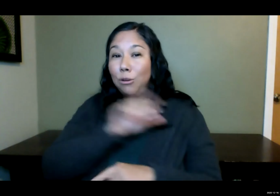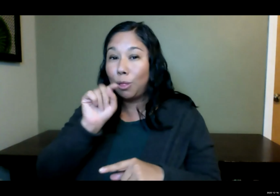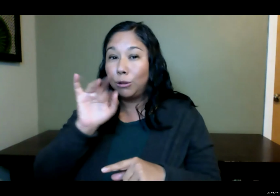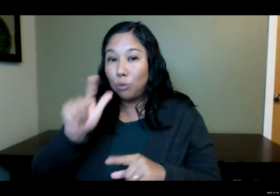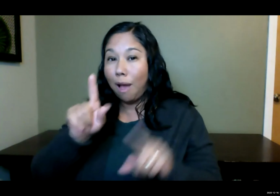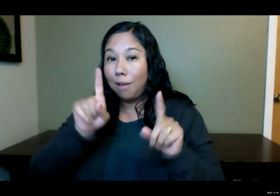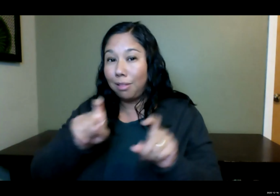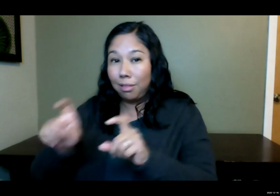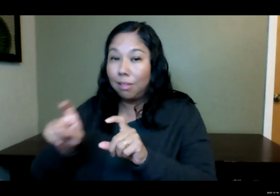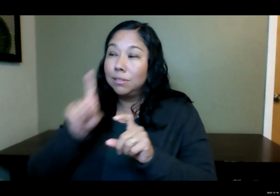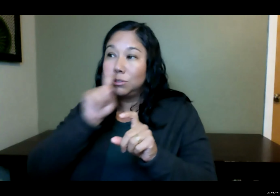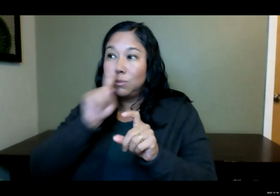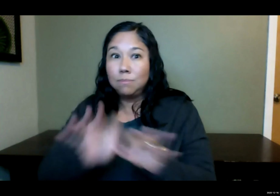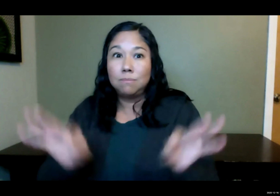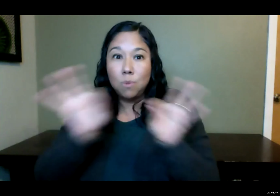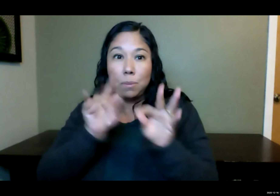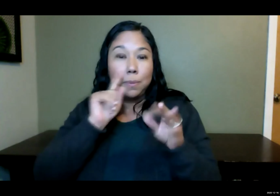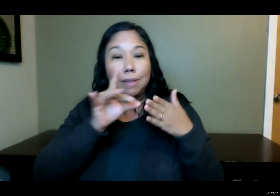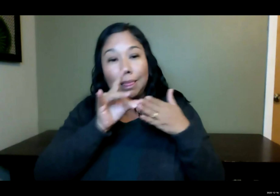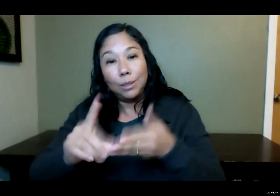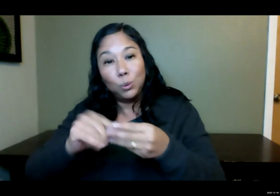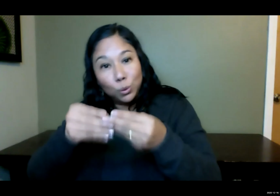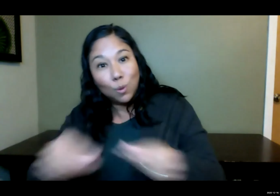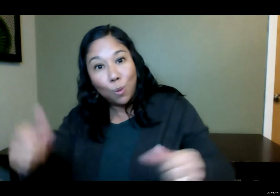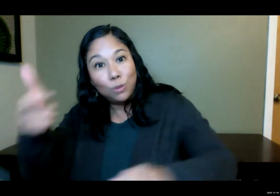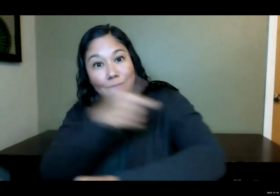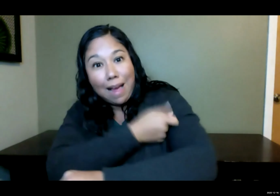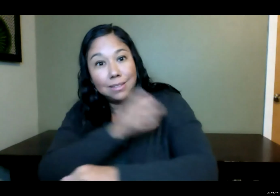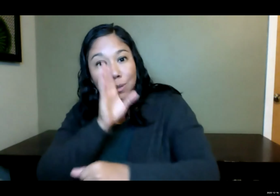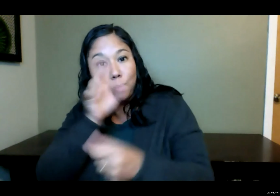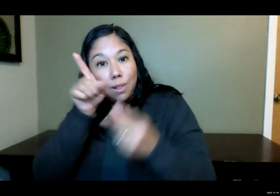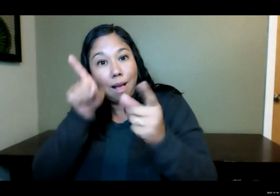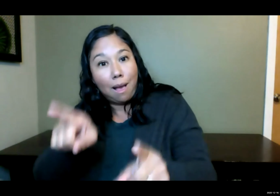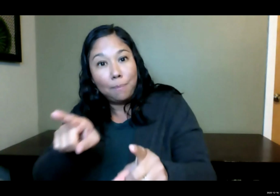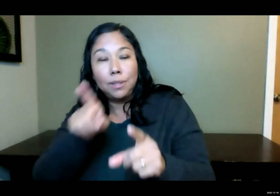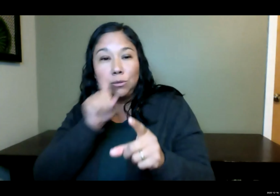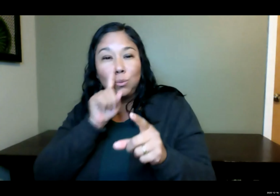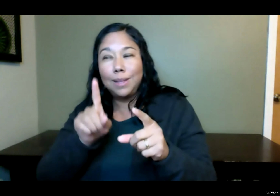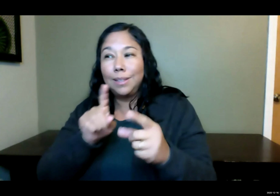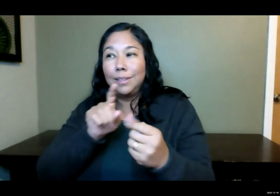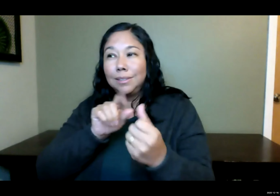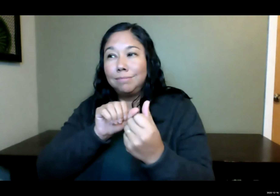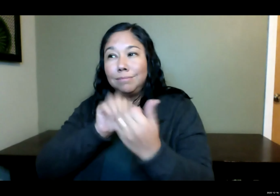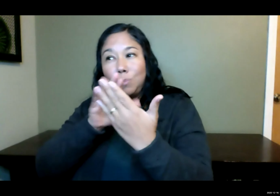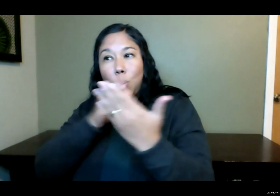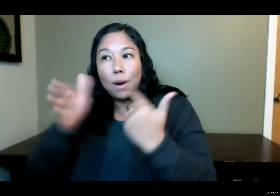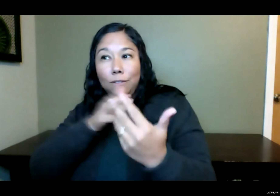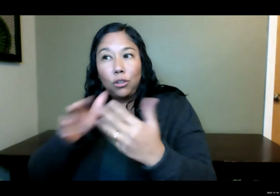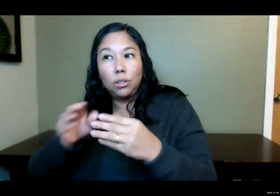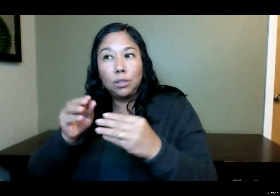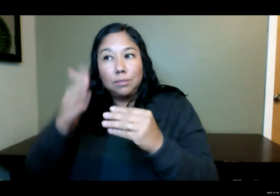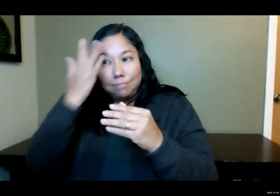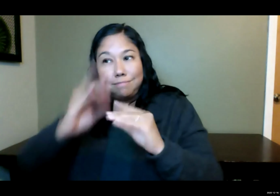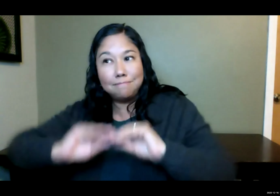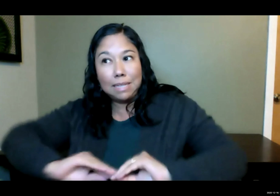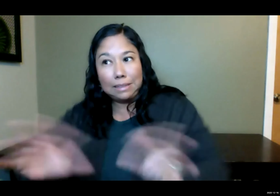a solution or some vaccines that would actually help to kind of address whatever the pandemic may be. And we've had,